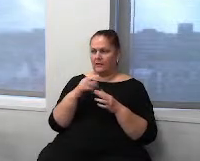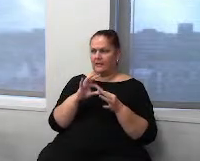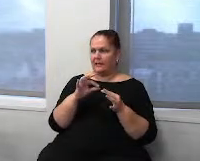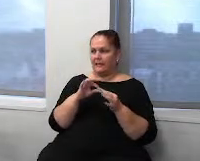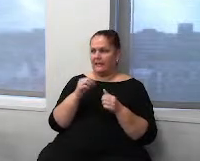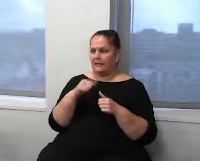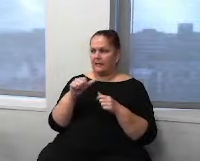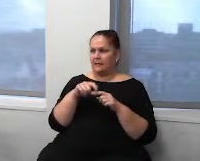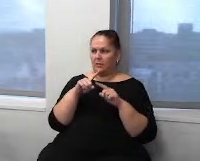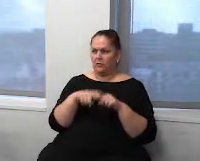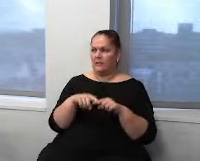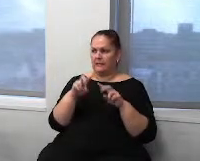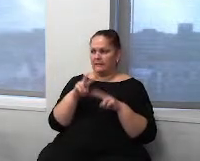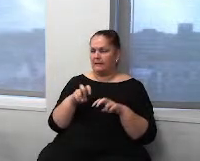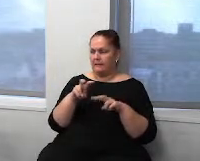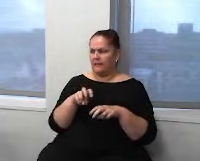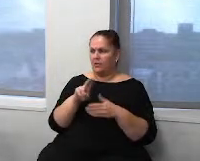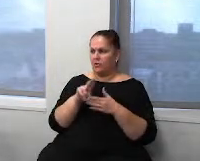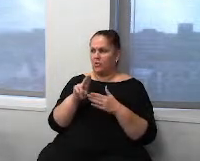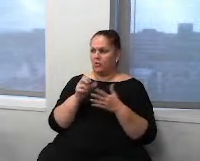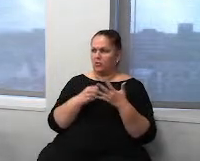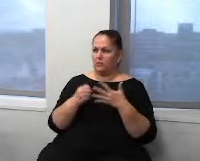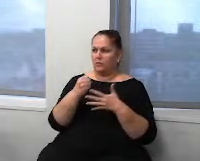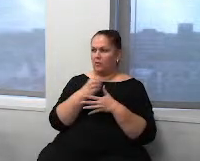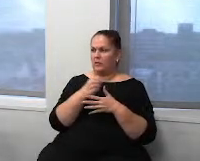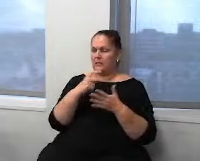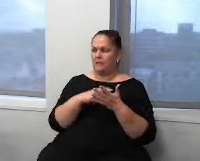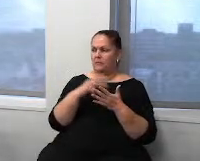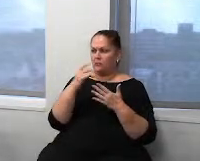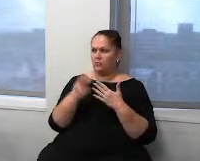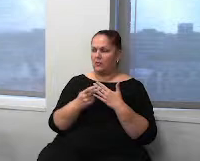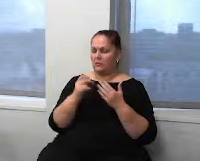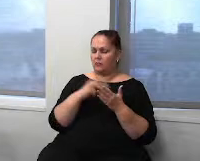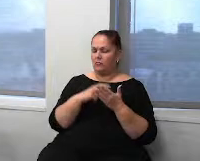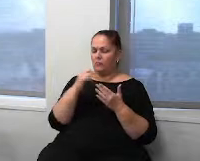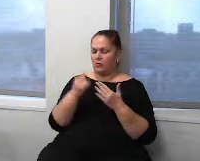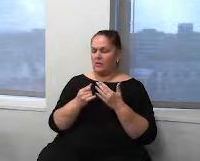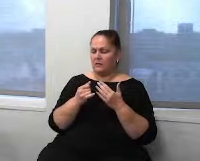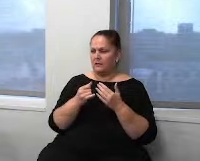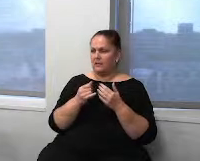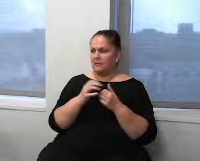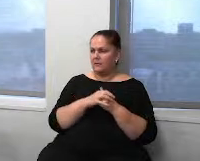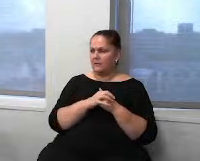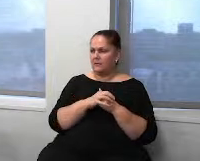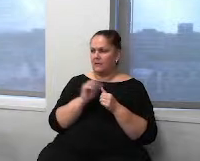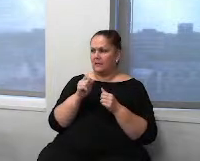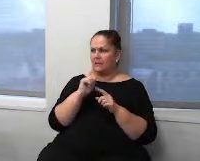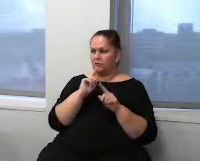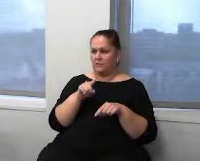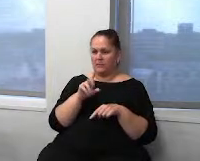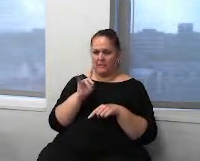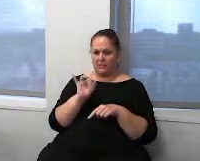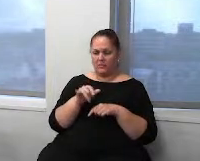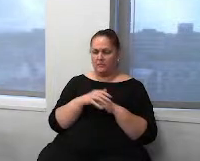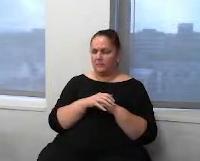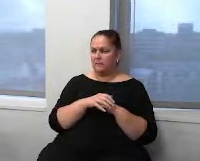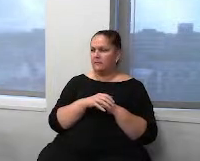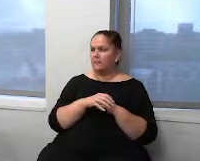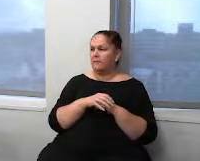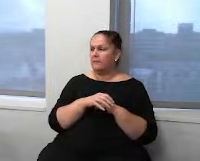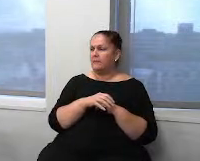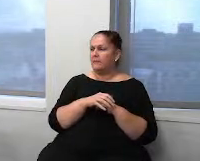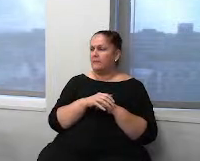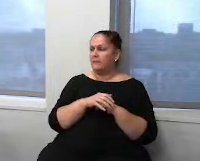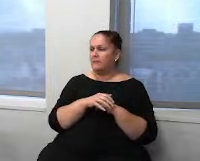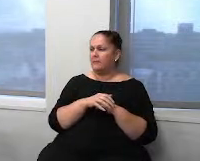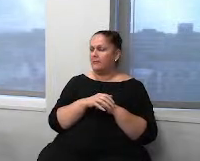mention anything about a reliability analysis used to prioritize projects under your purview in this response, did you?